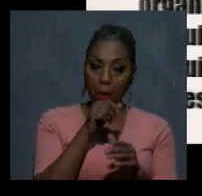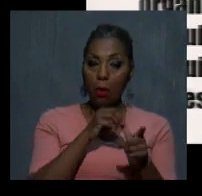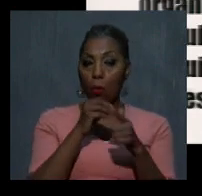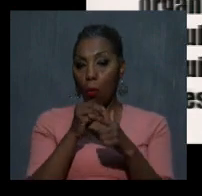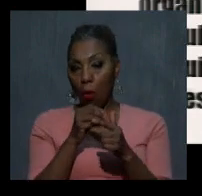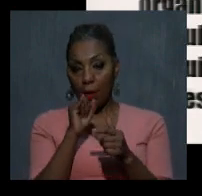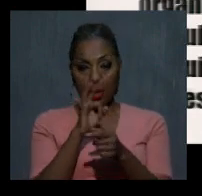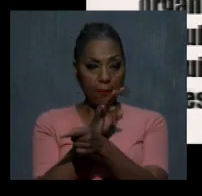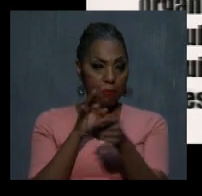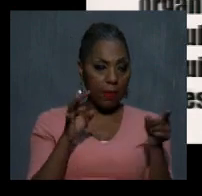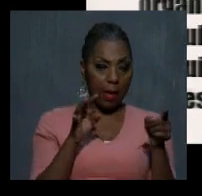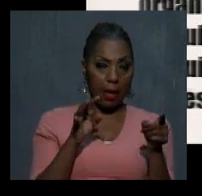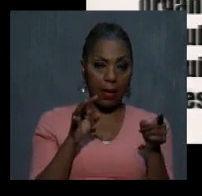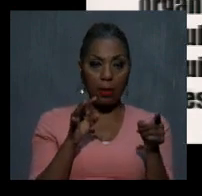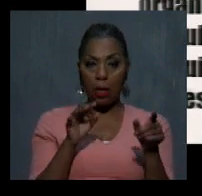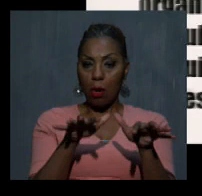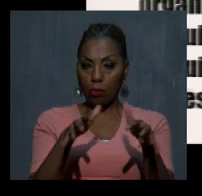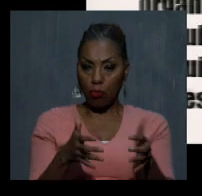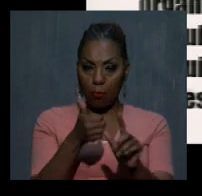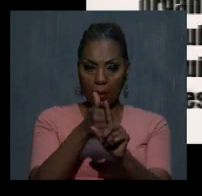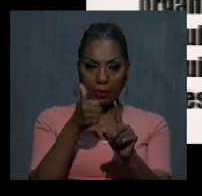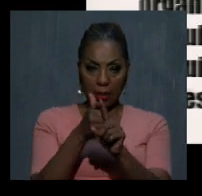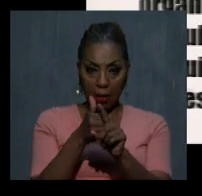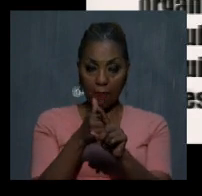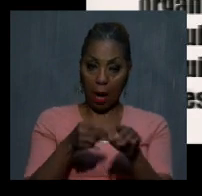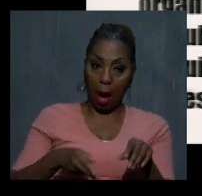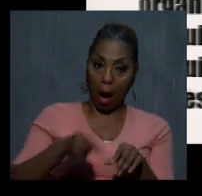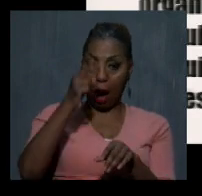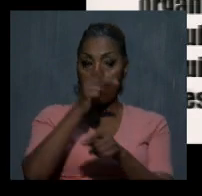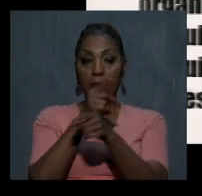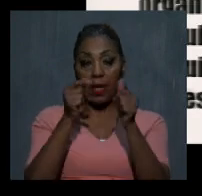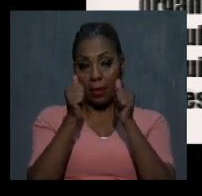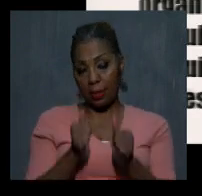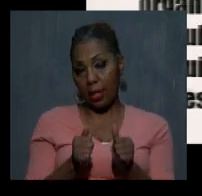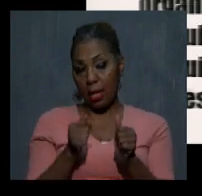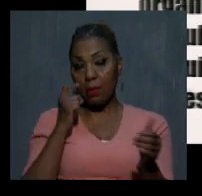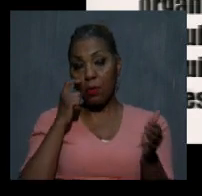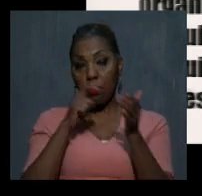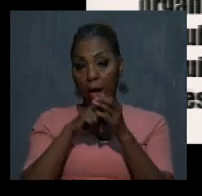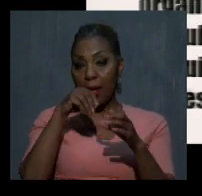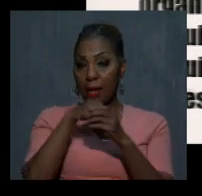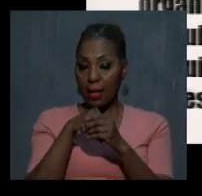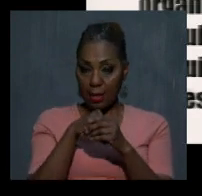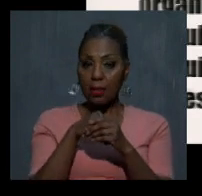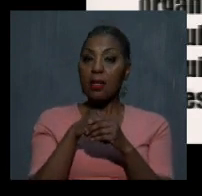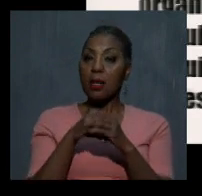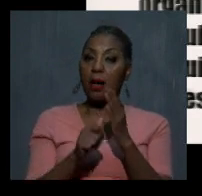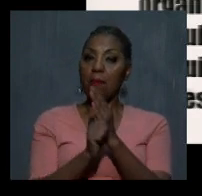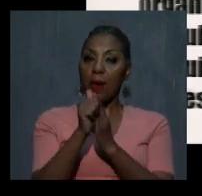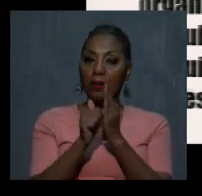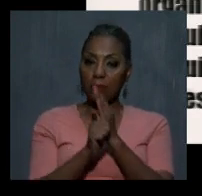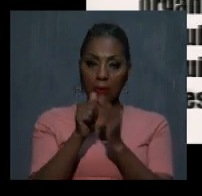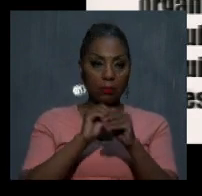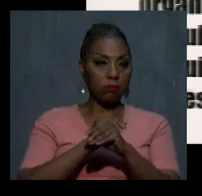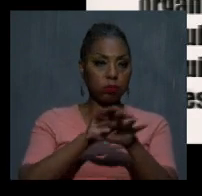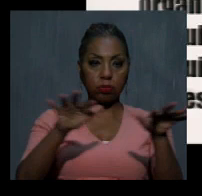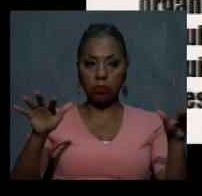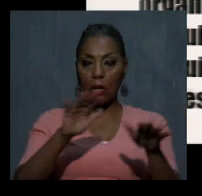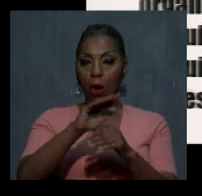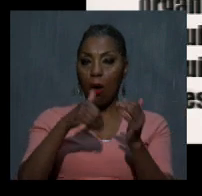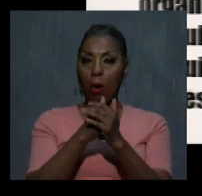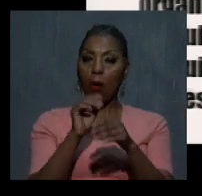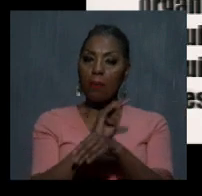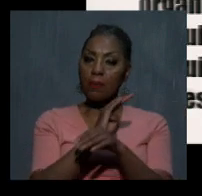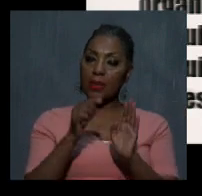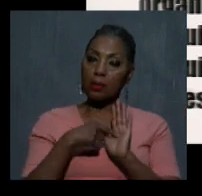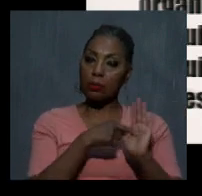number. If they are a group that has ranked high, they can actually be recognized in publication to all businesses